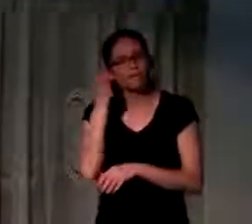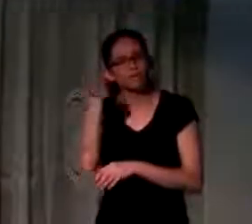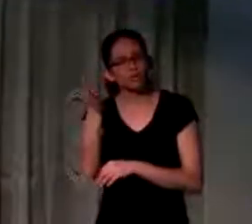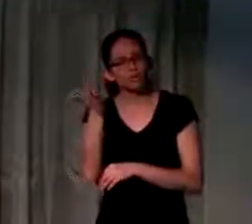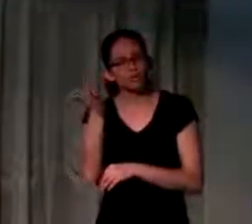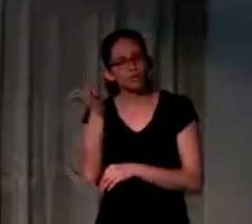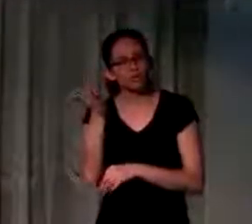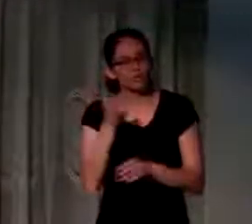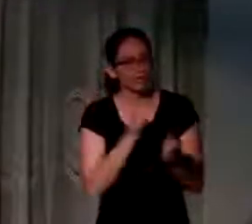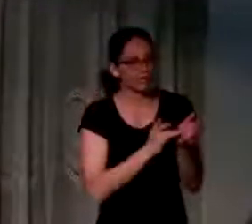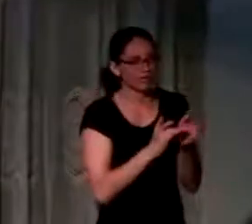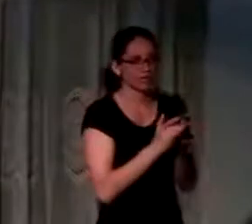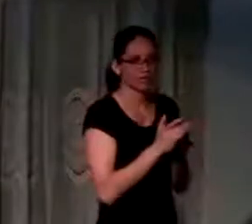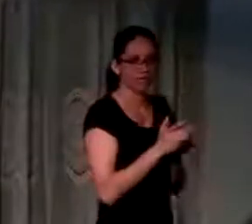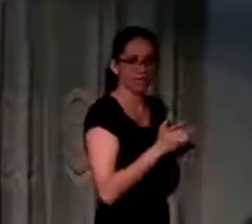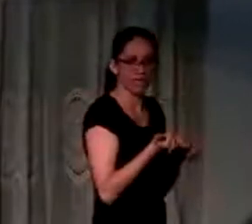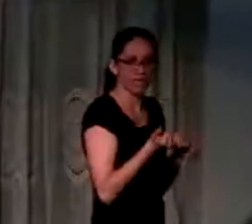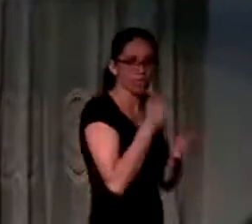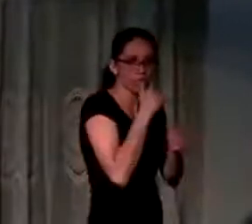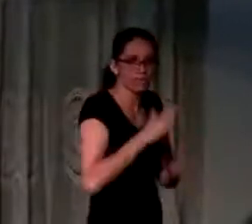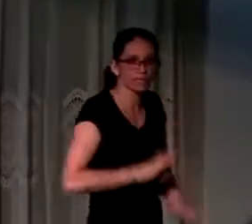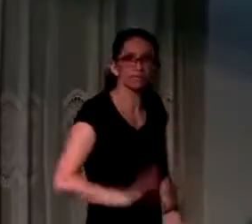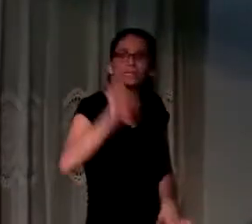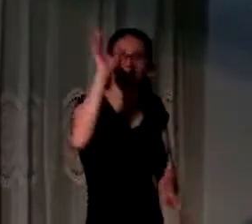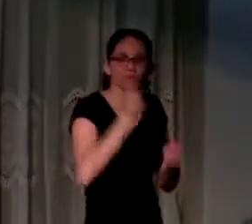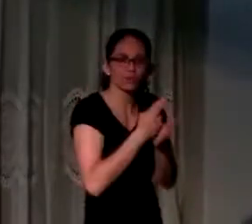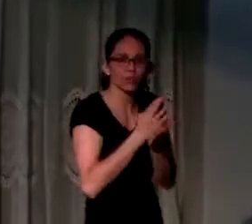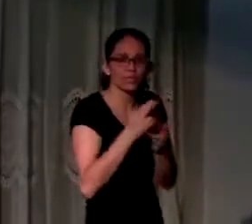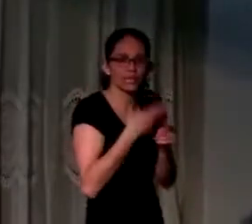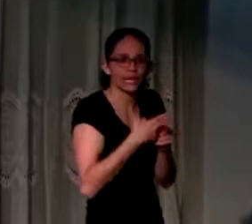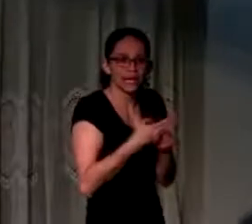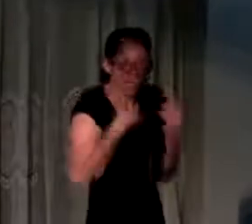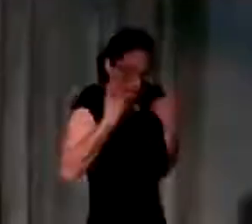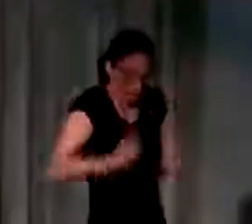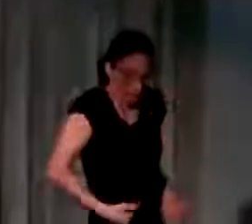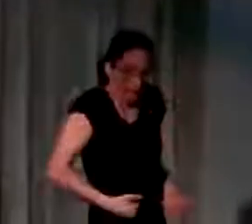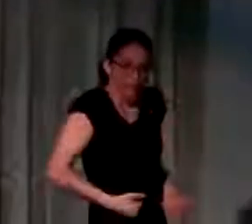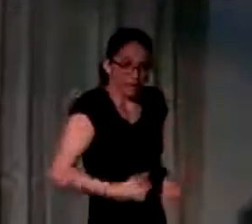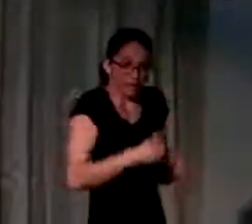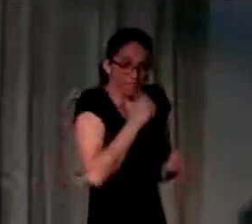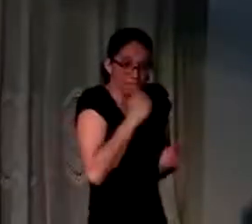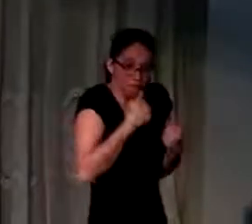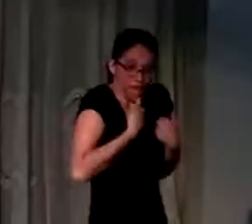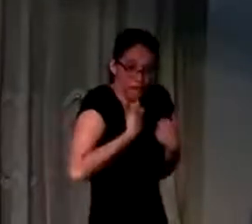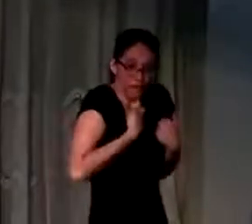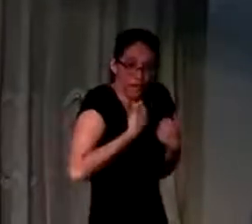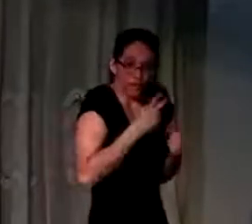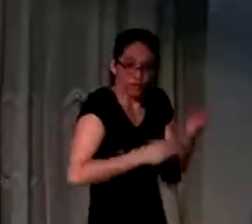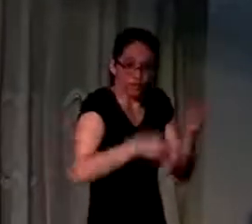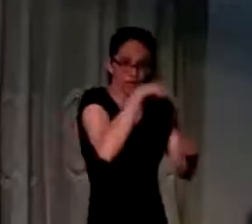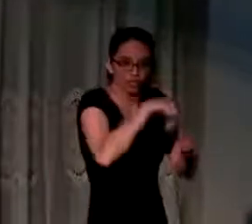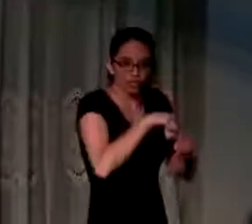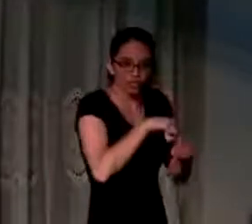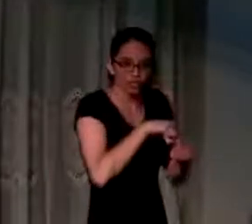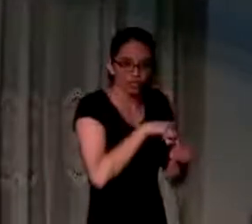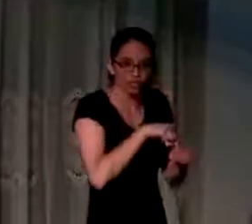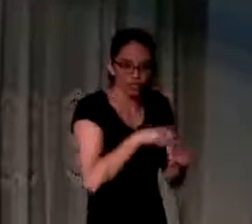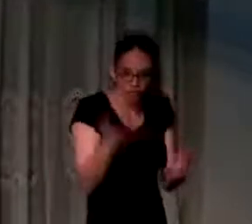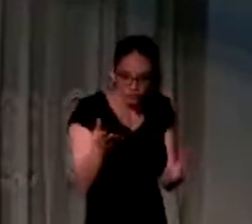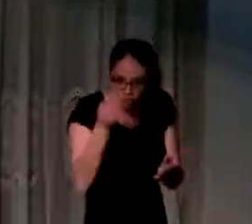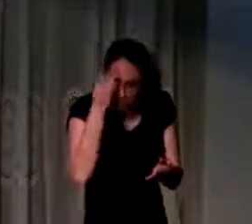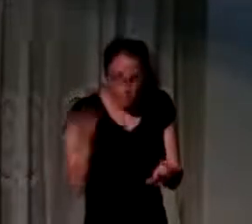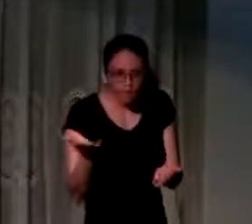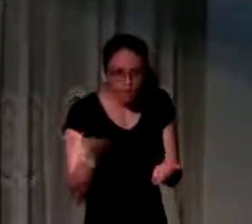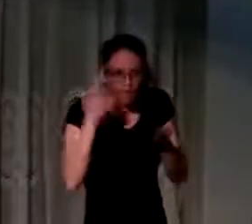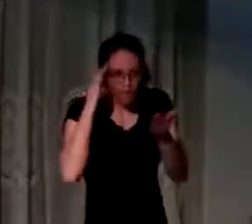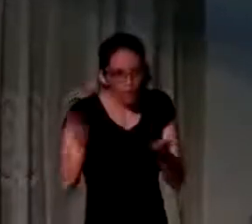Jesus responds, blessed be his holy name. I am the resurrection. I am the resurrection, Martha, and